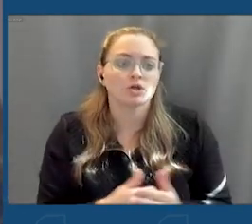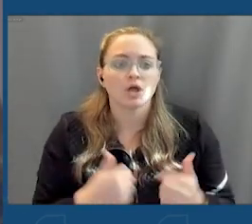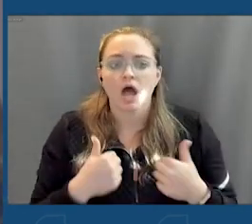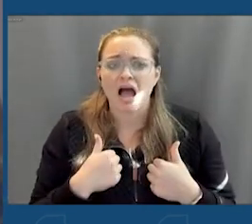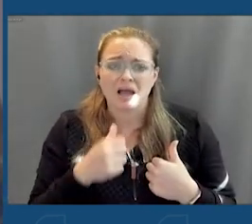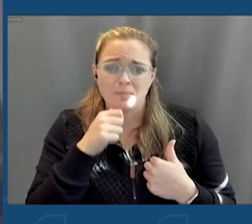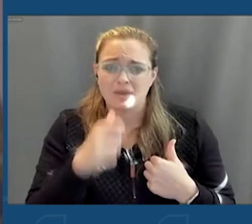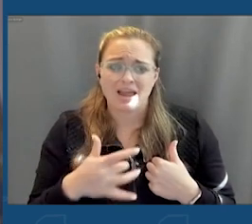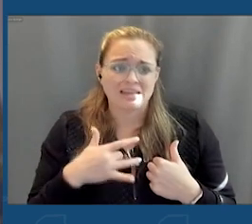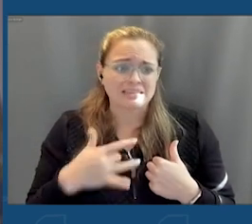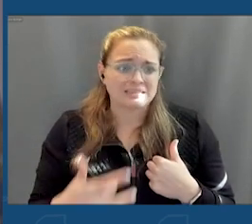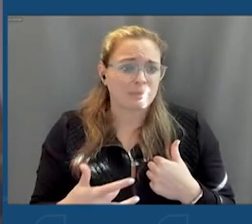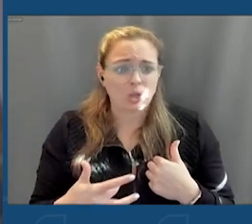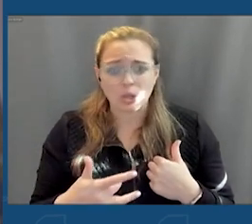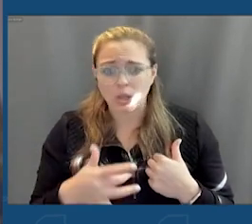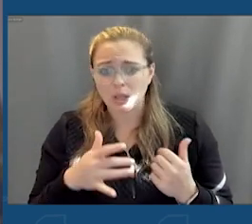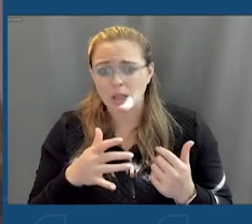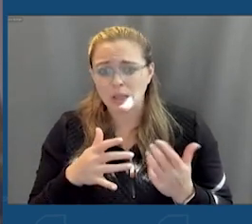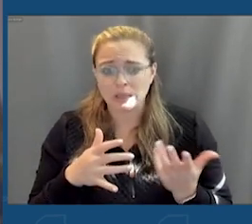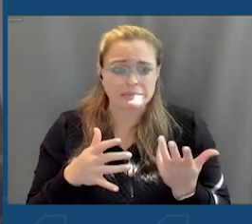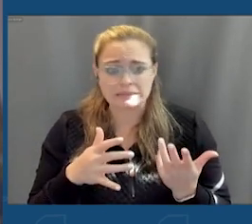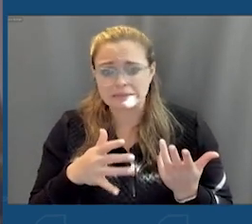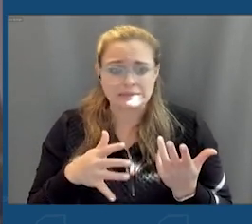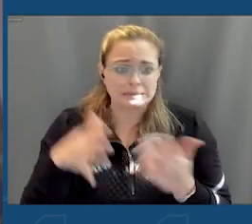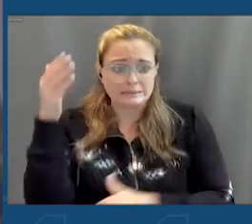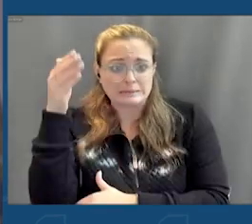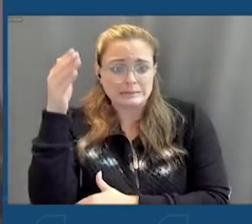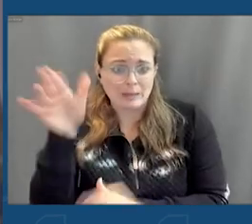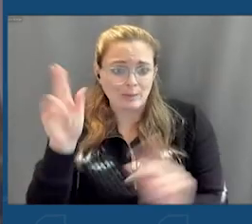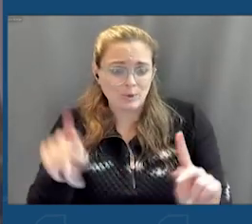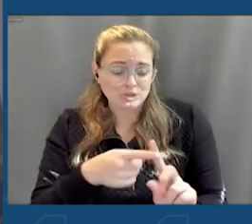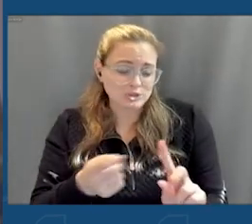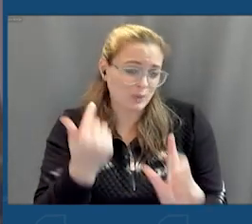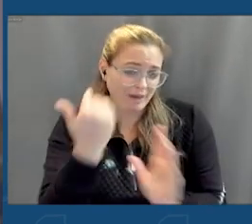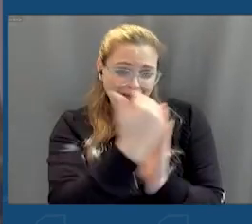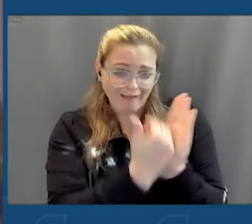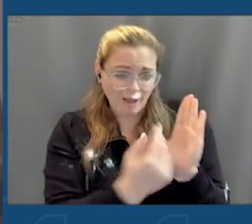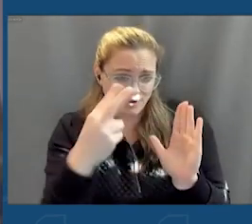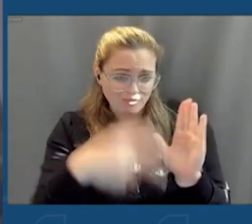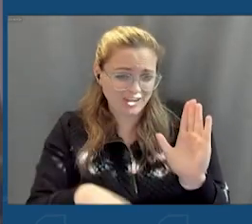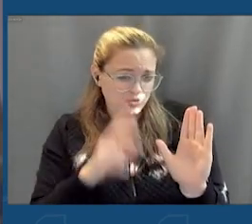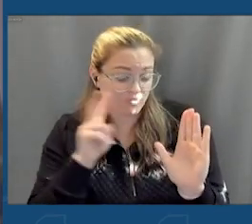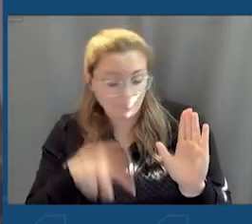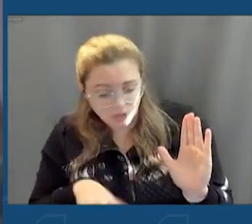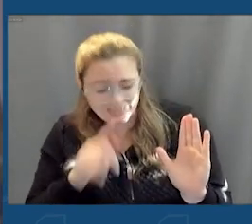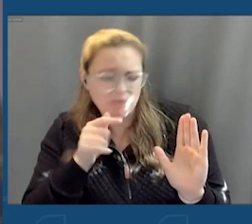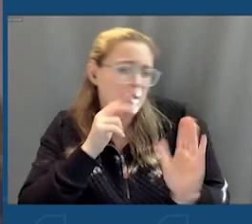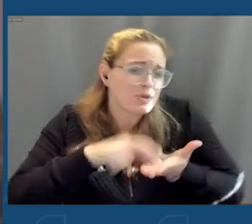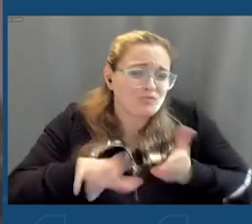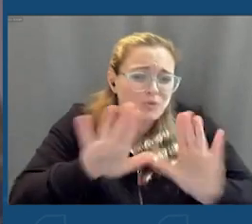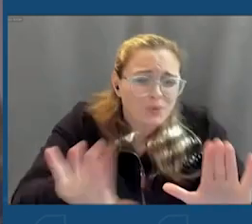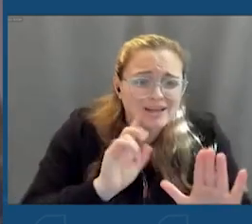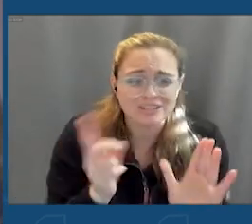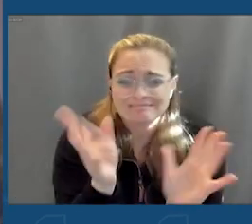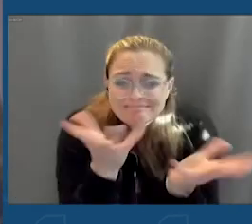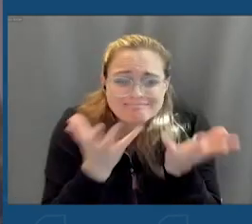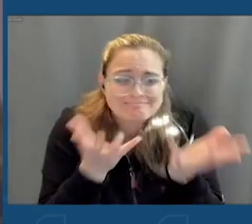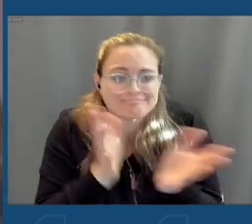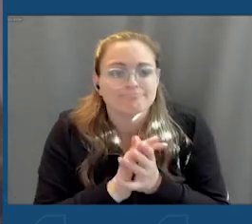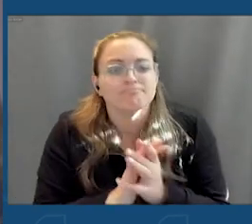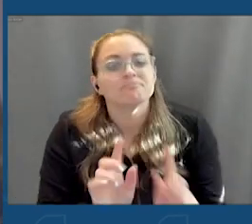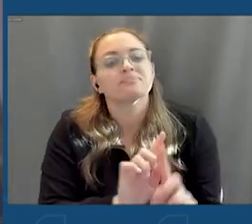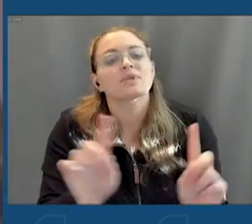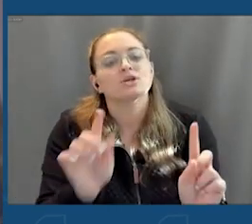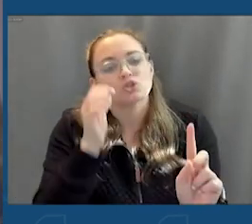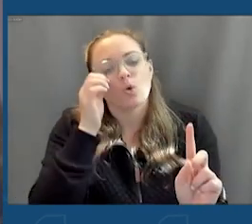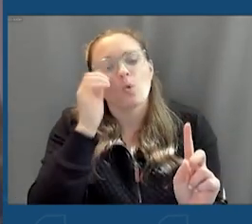typical politician person, so I do have this, okay? So if I look down, I'm not being rude, I'm just, okay? So as the governor has